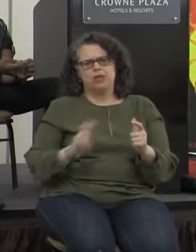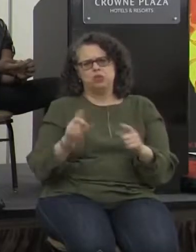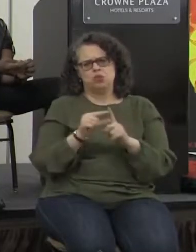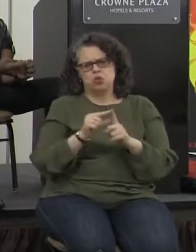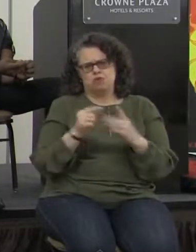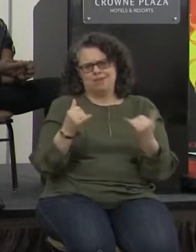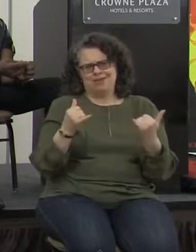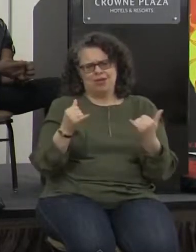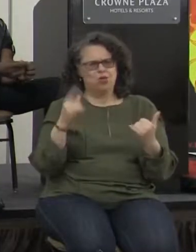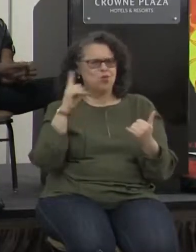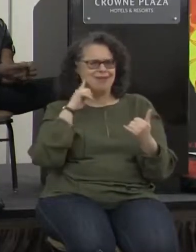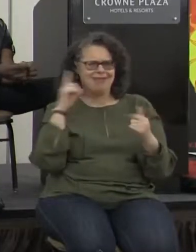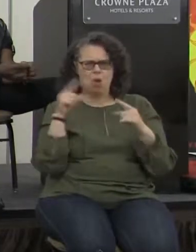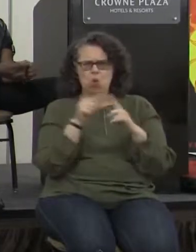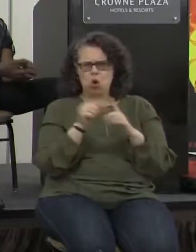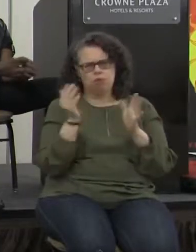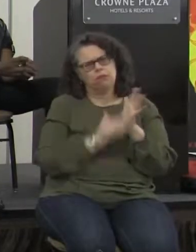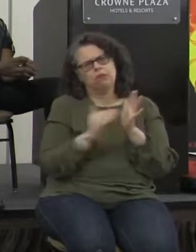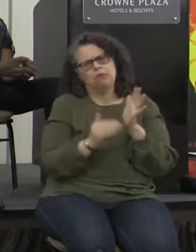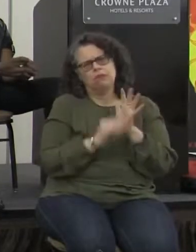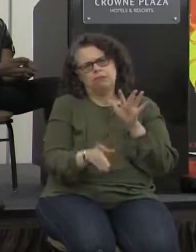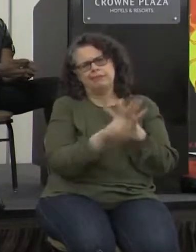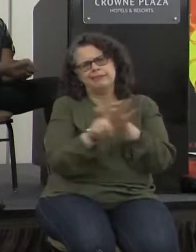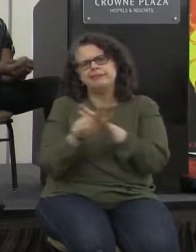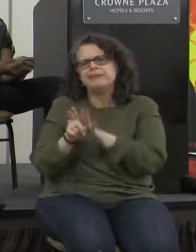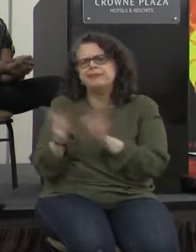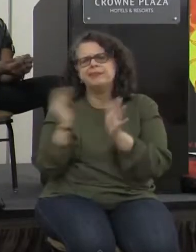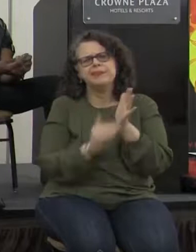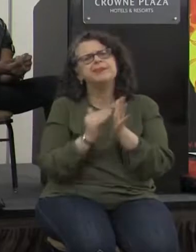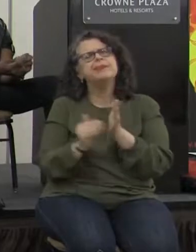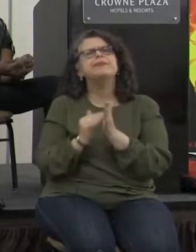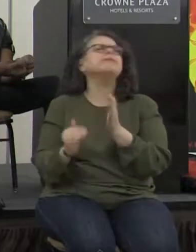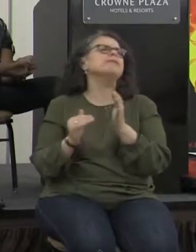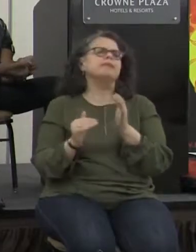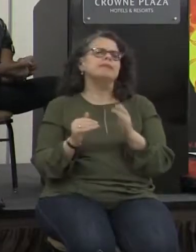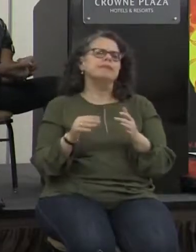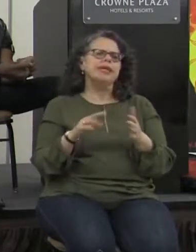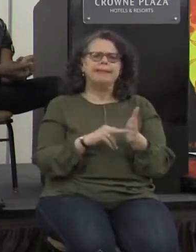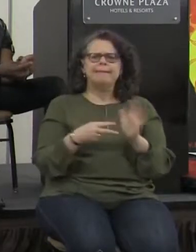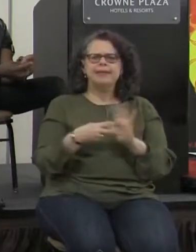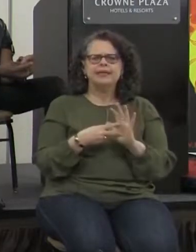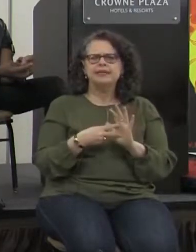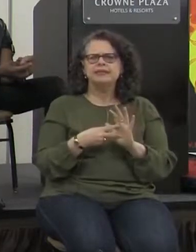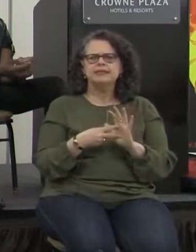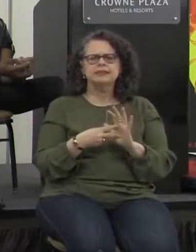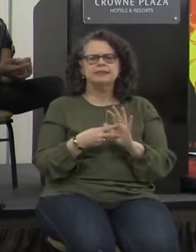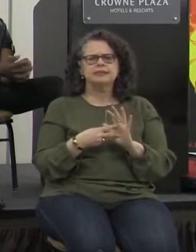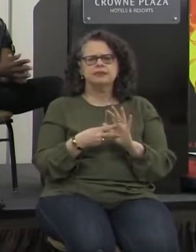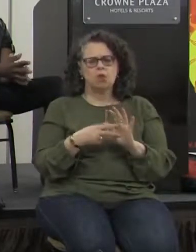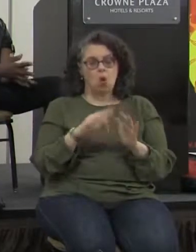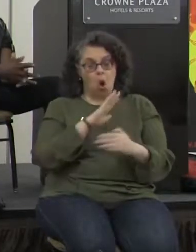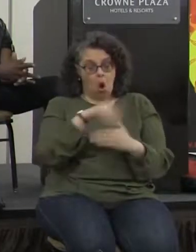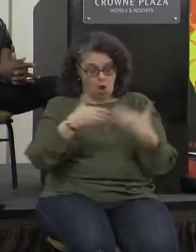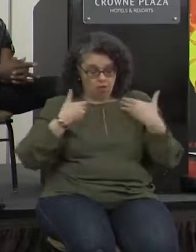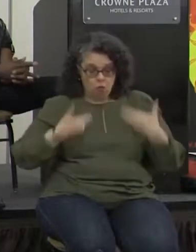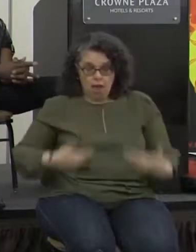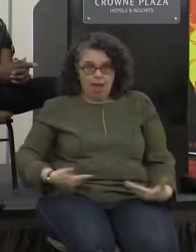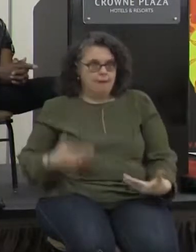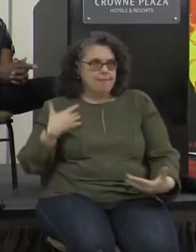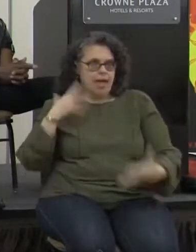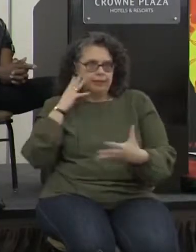hear it all over the place, and it basically is talking about that I bring all of me to the